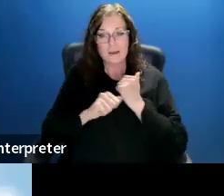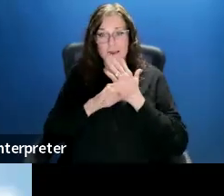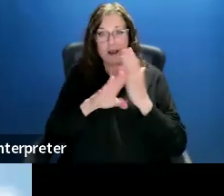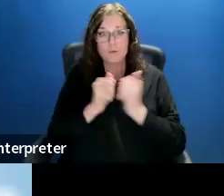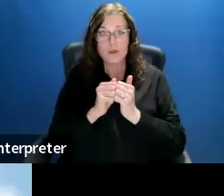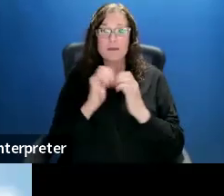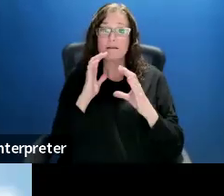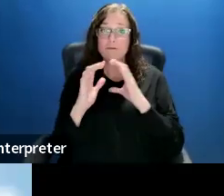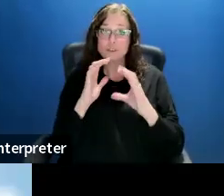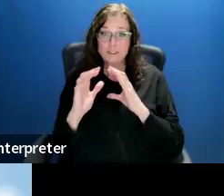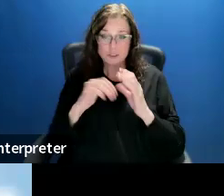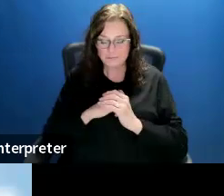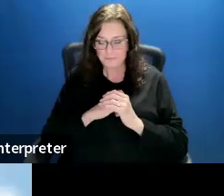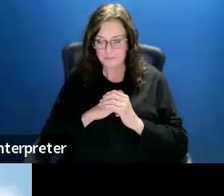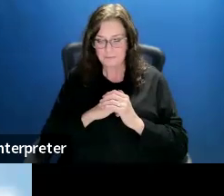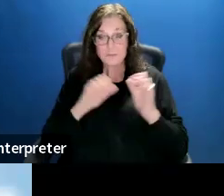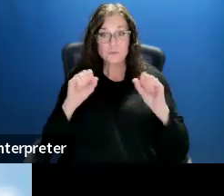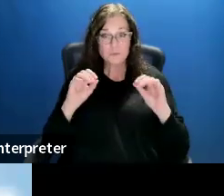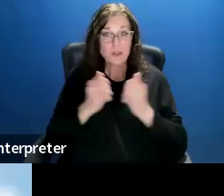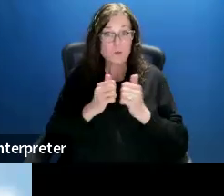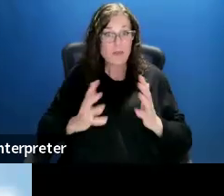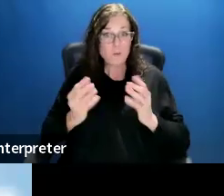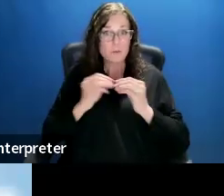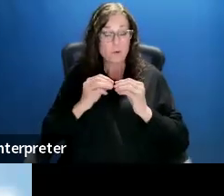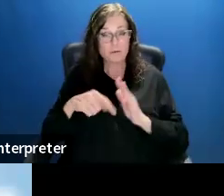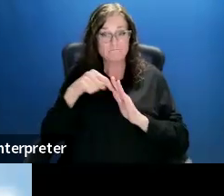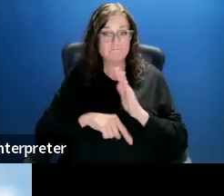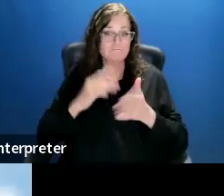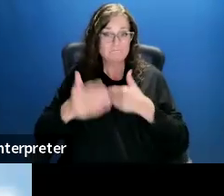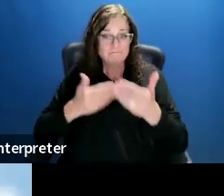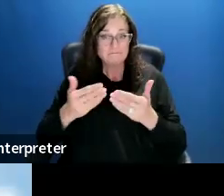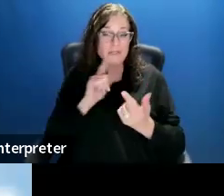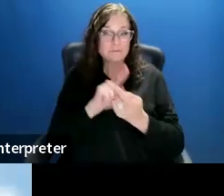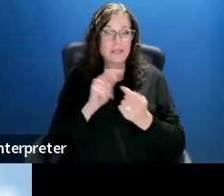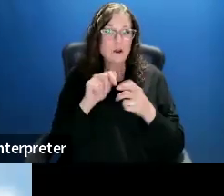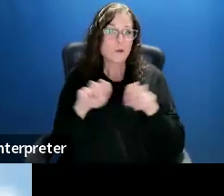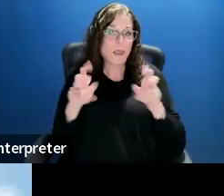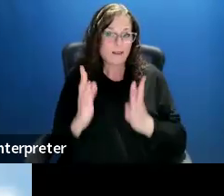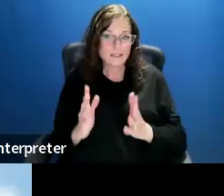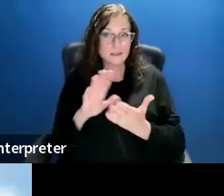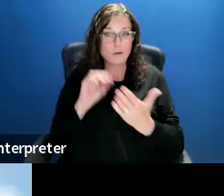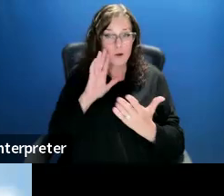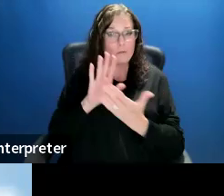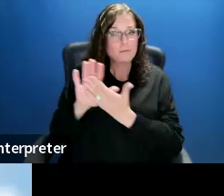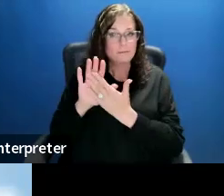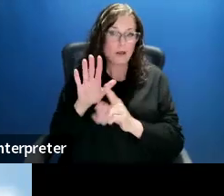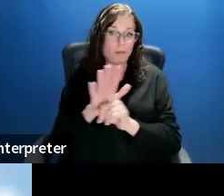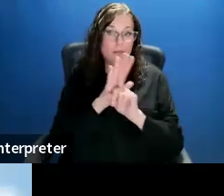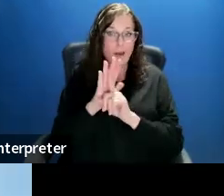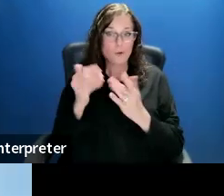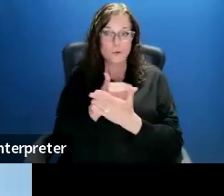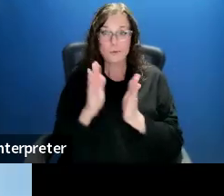with a conversation. So without further ado, let's meet our panelists and learn about their new